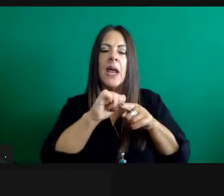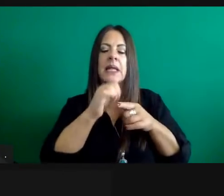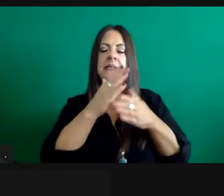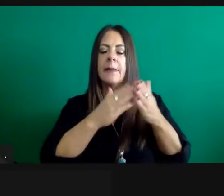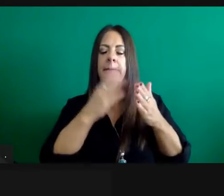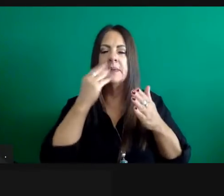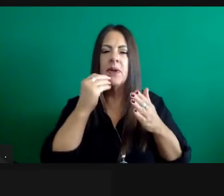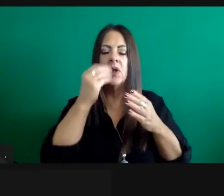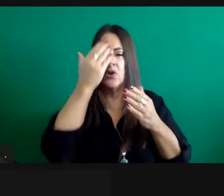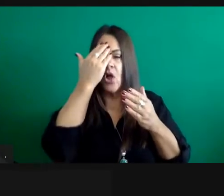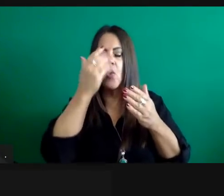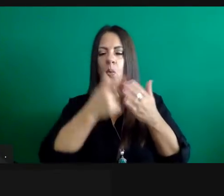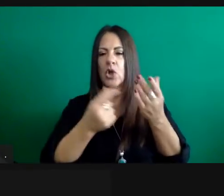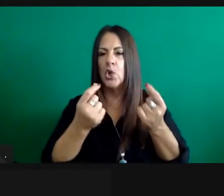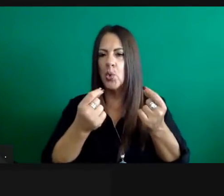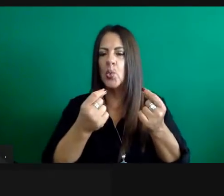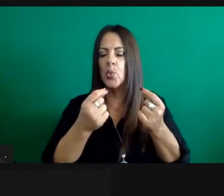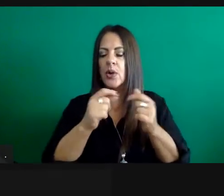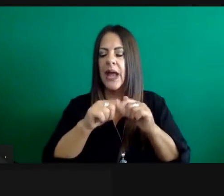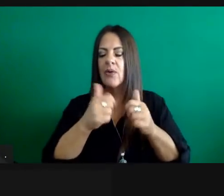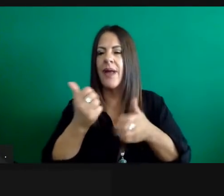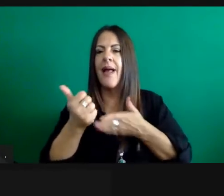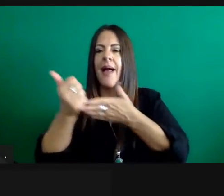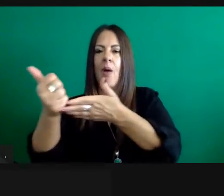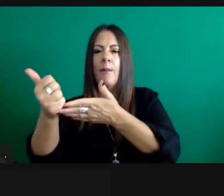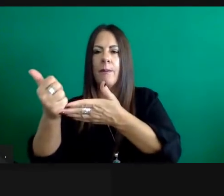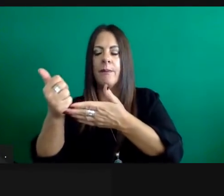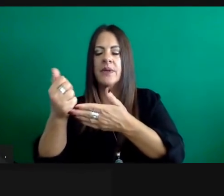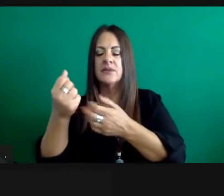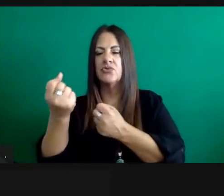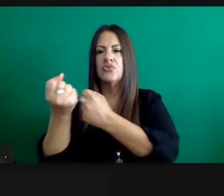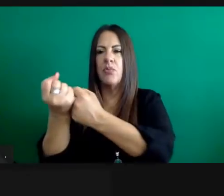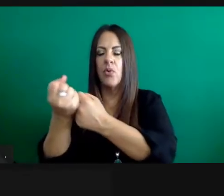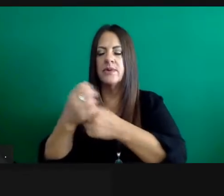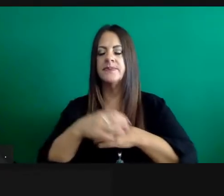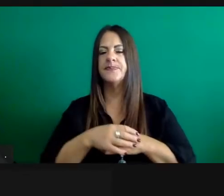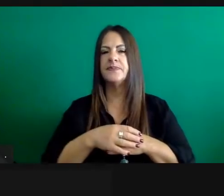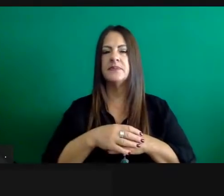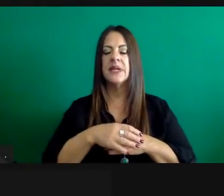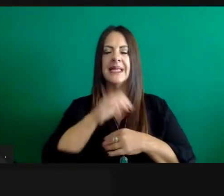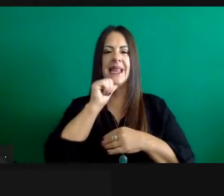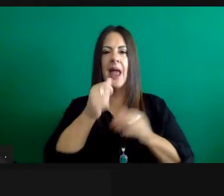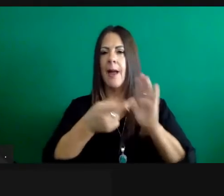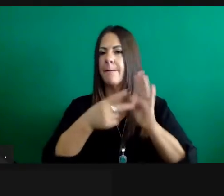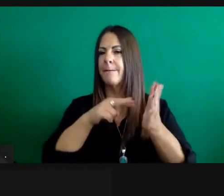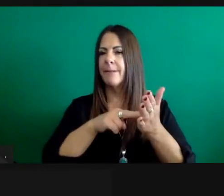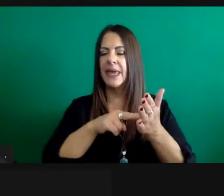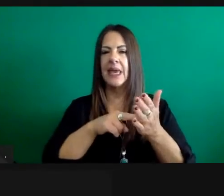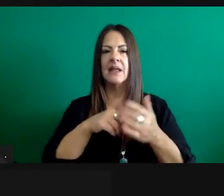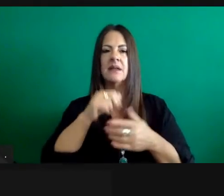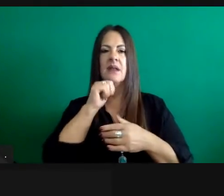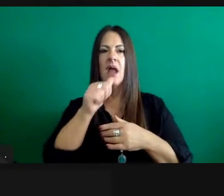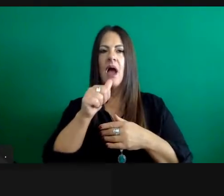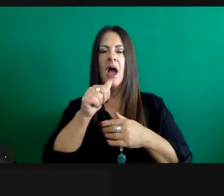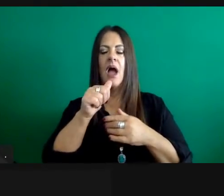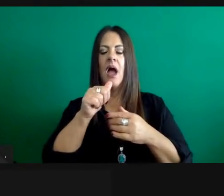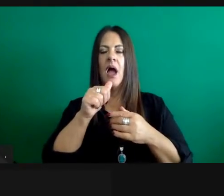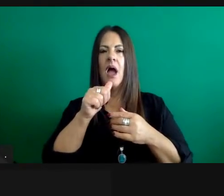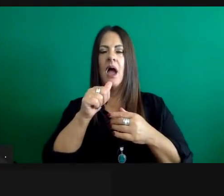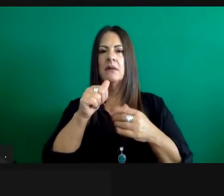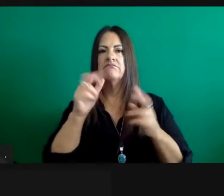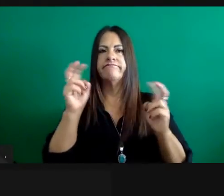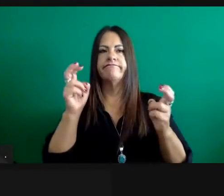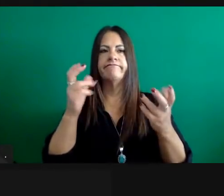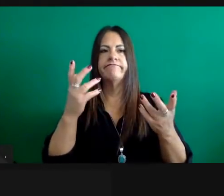possible. We know that this is not meant, and hopefully never relayed, that this is meant